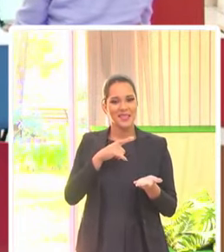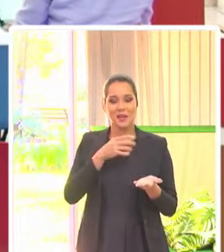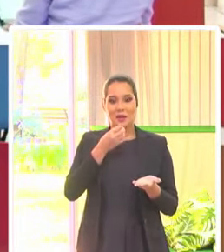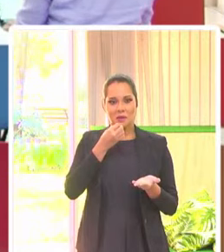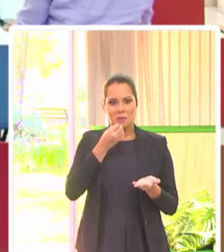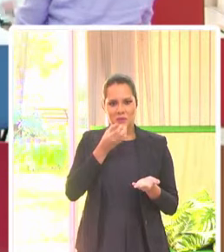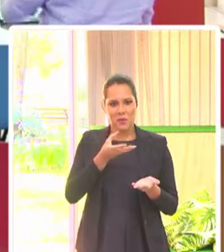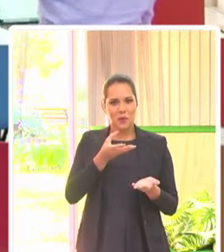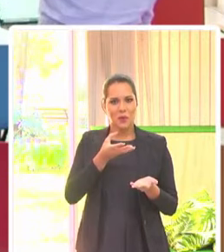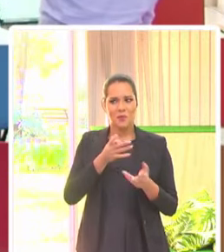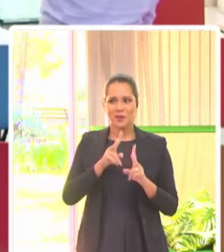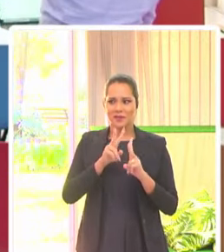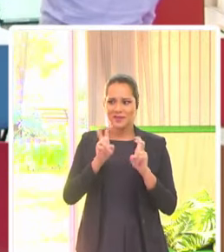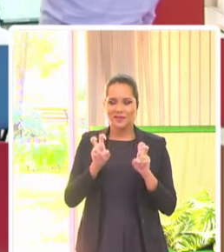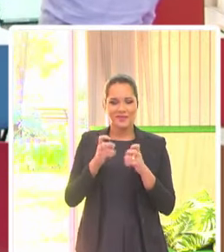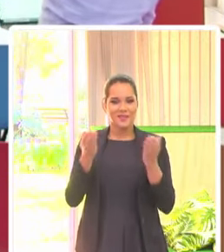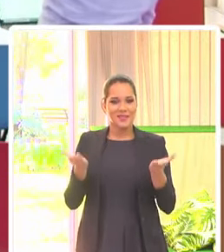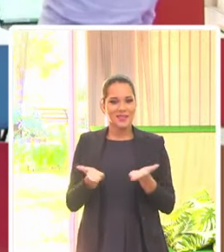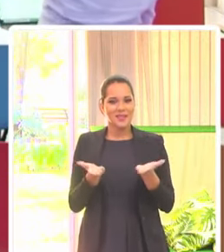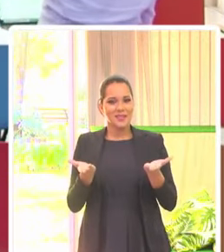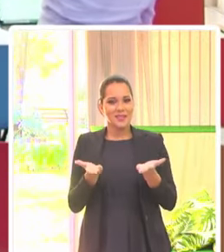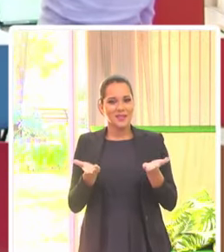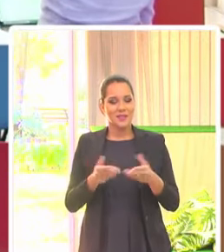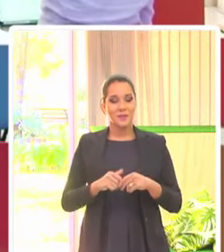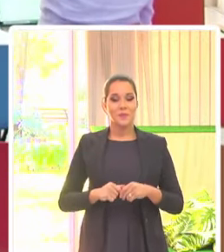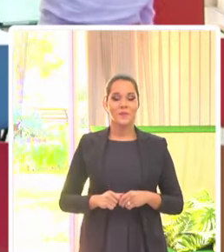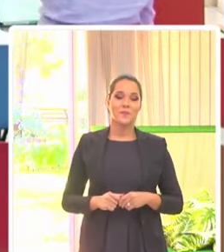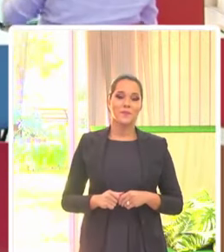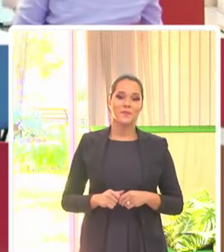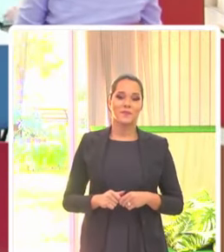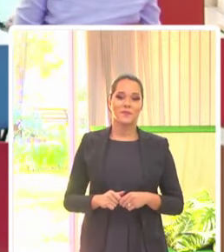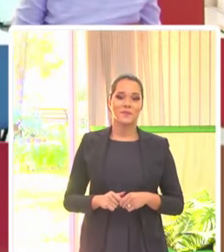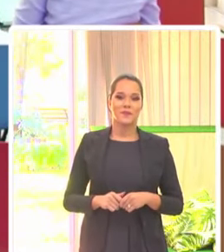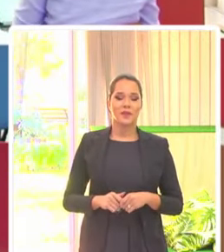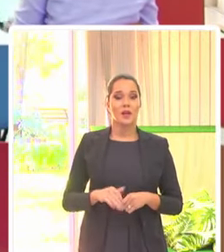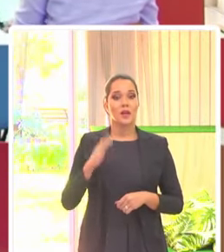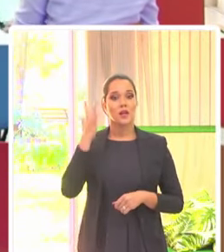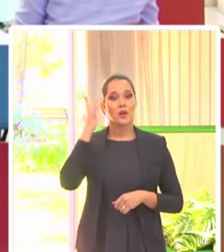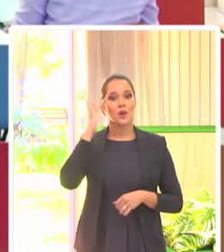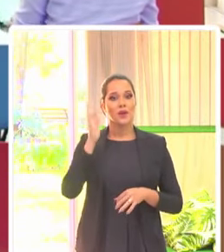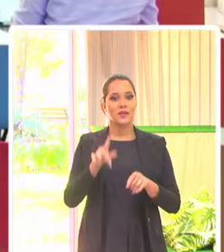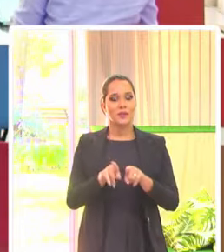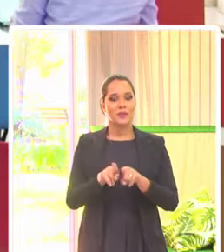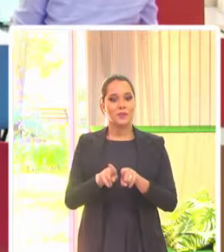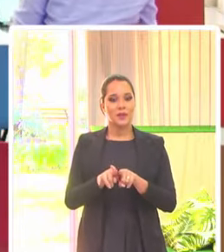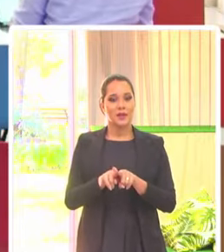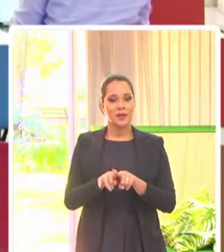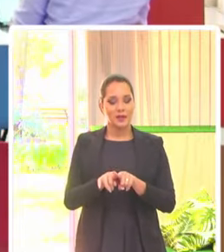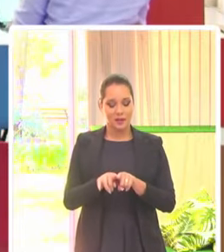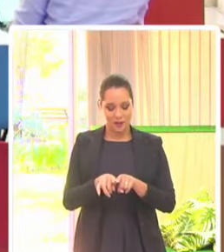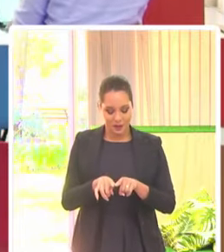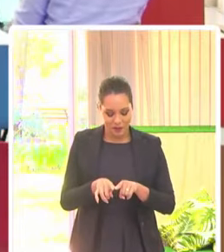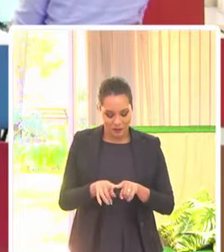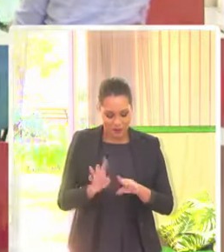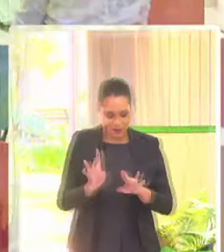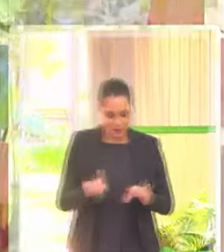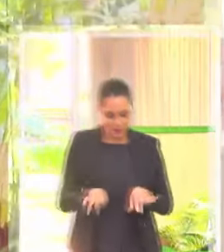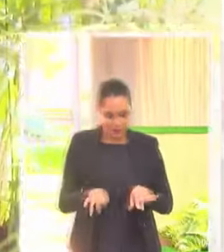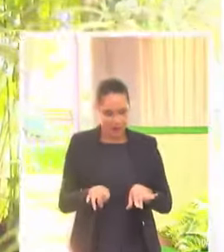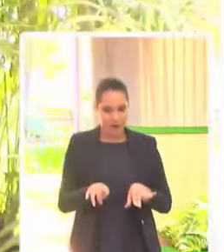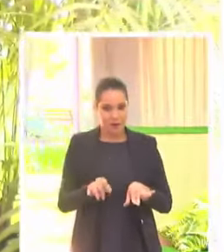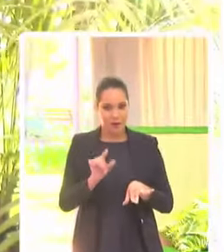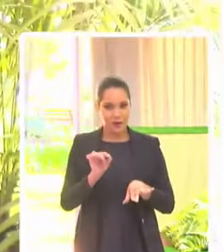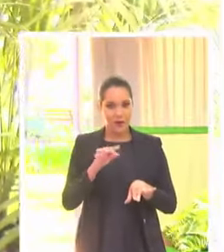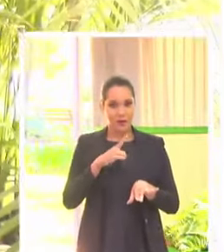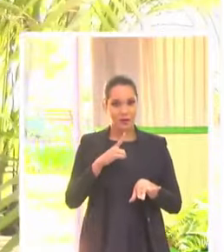cover. And I think that it's an open door that we leave here for us